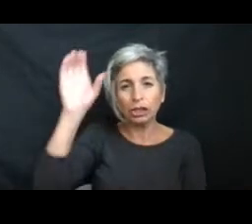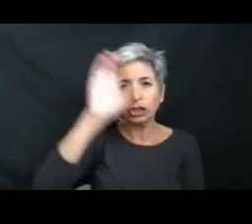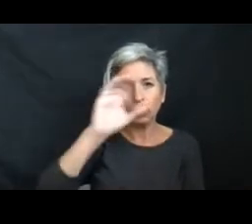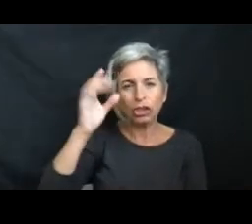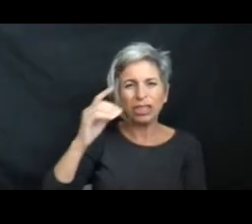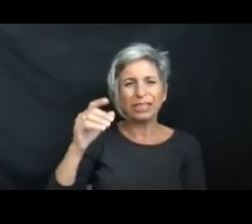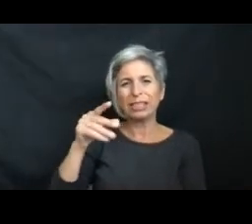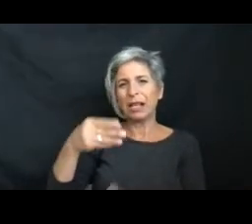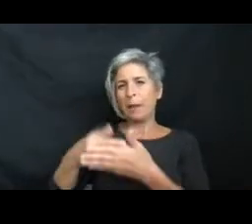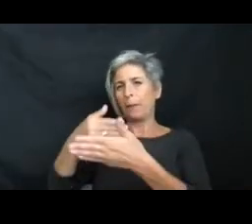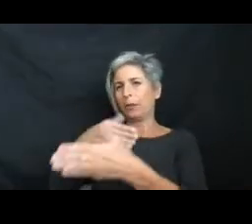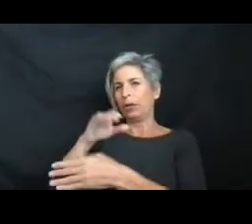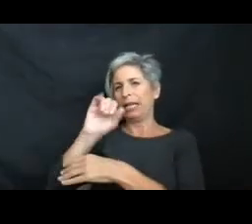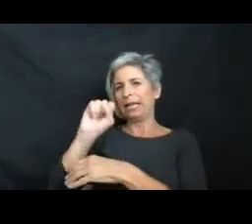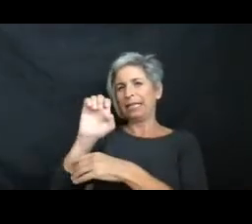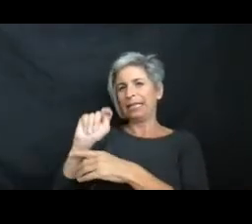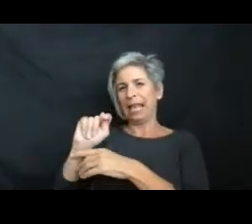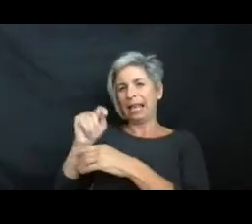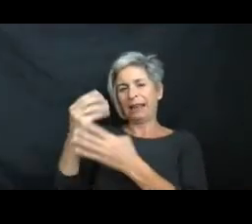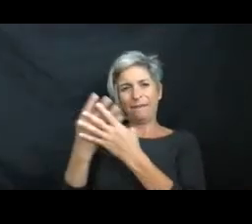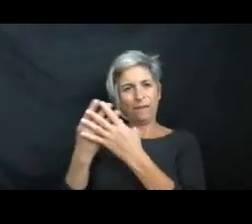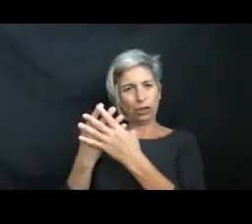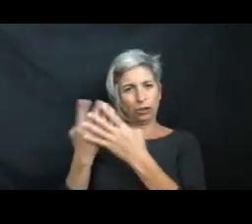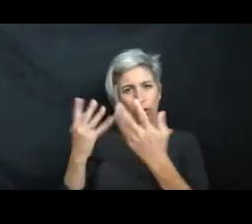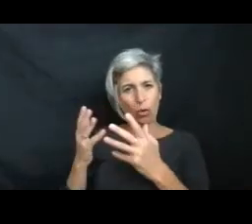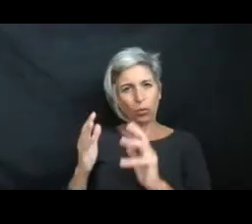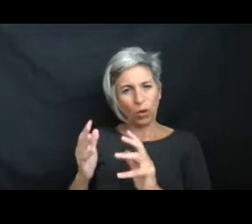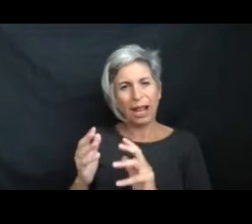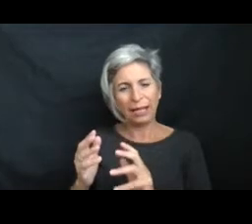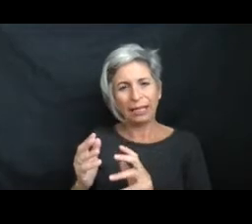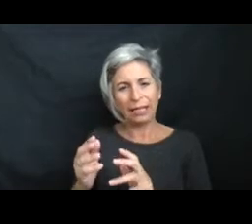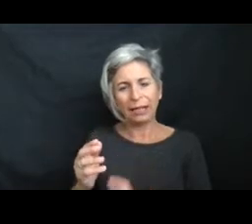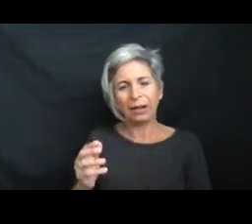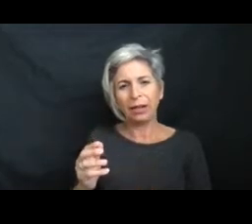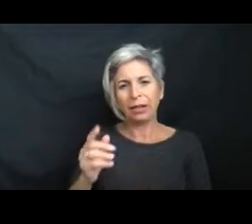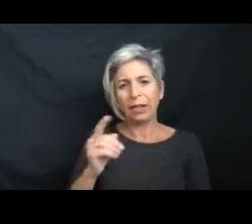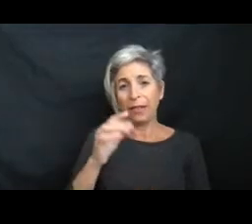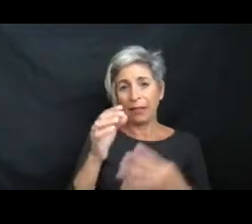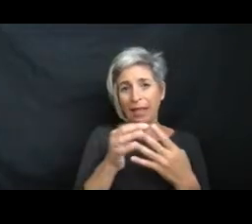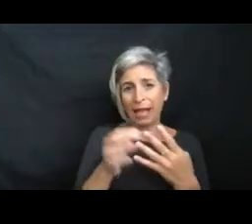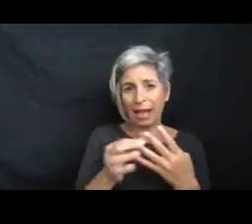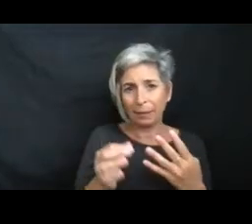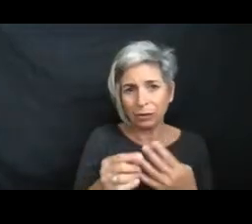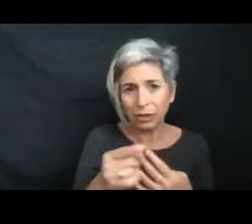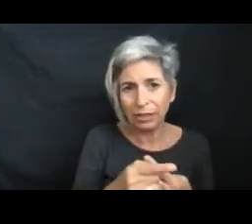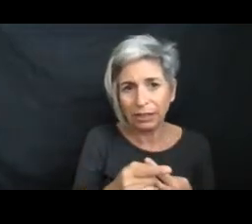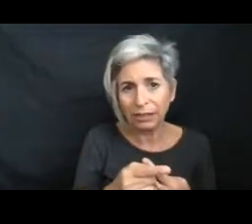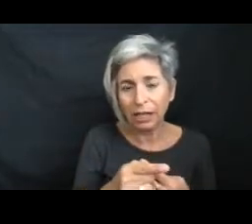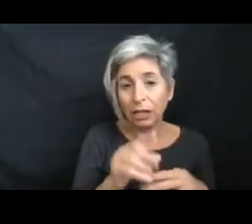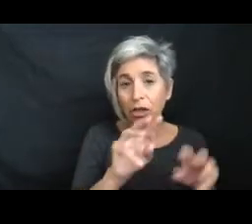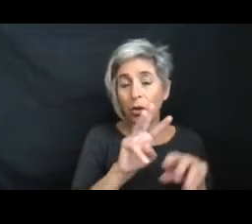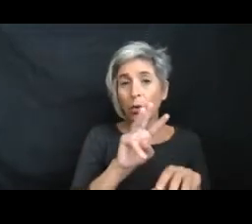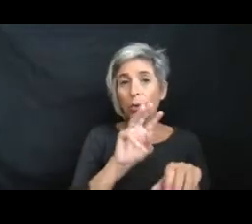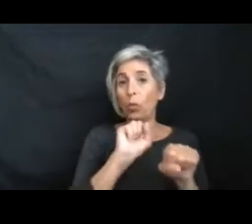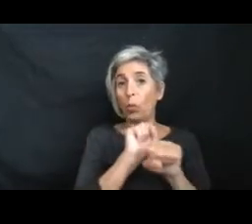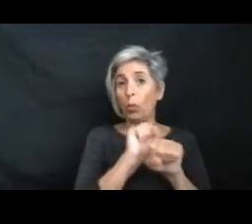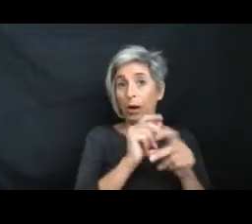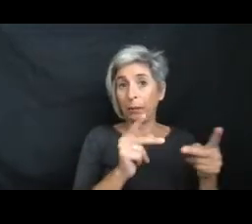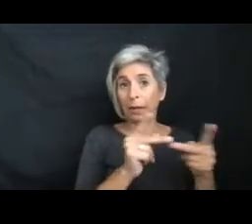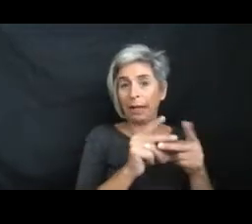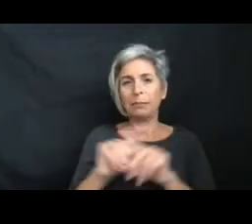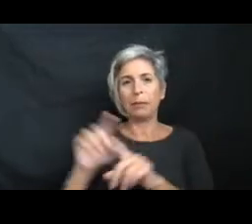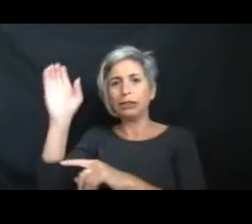filters. Depending on what filters you have, options will automatically be showing up under worklist, and search you need to